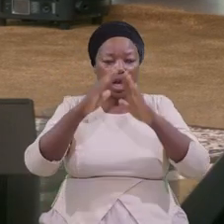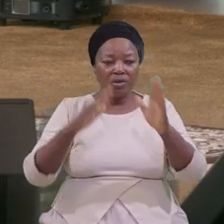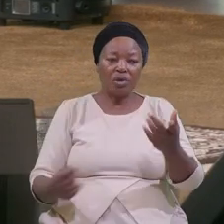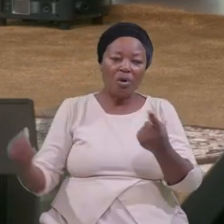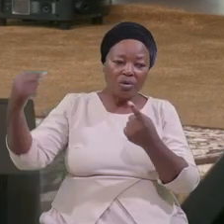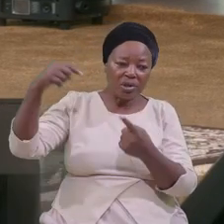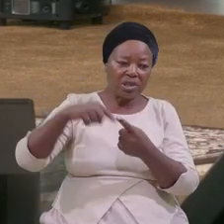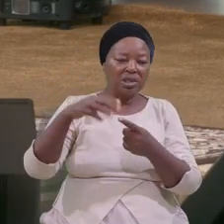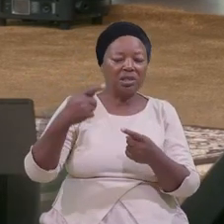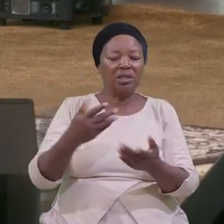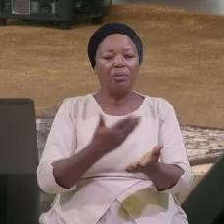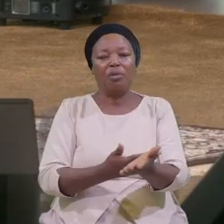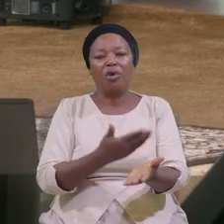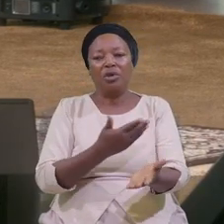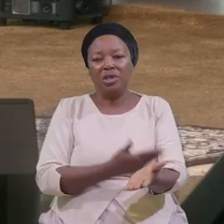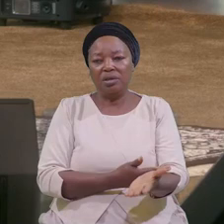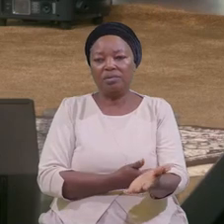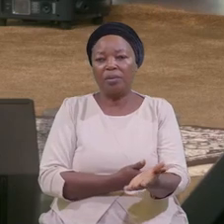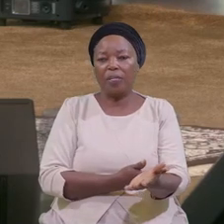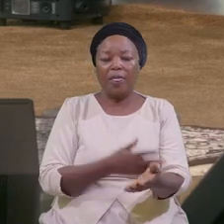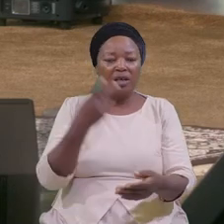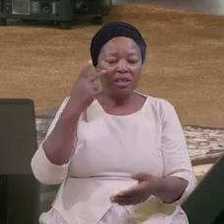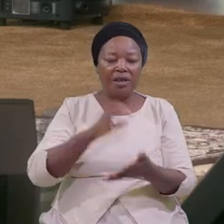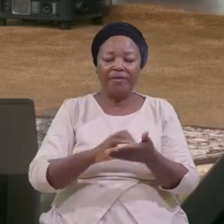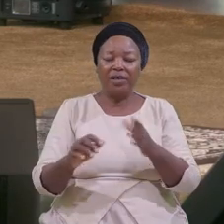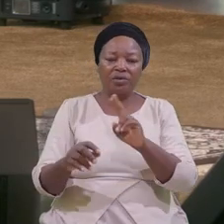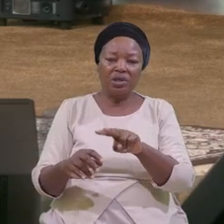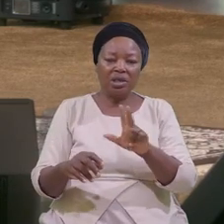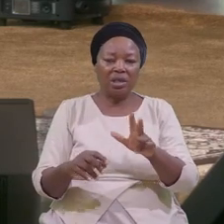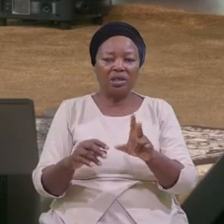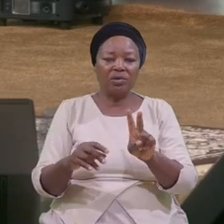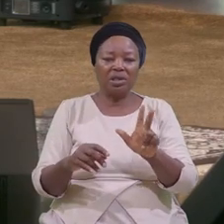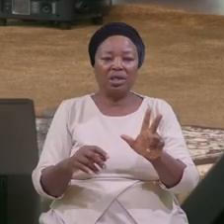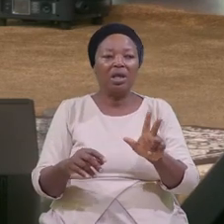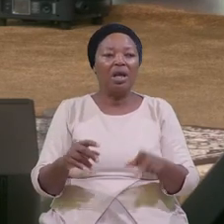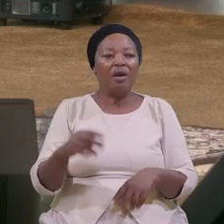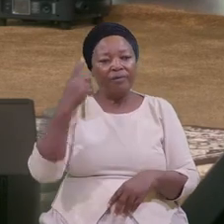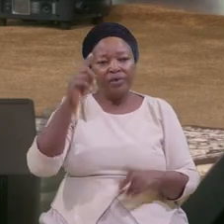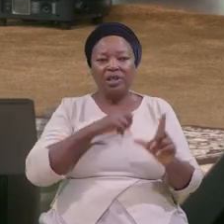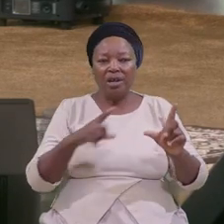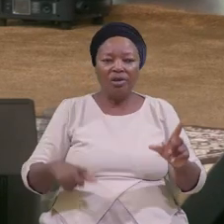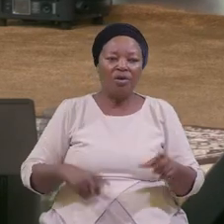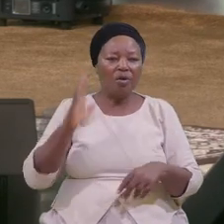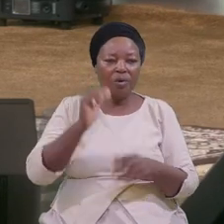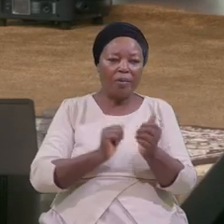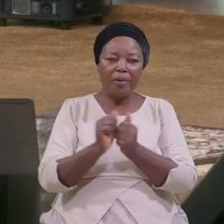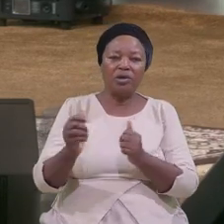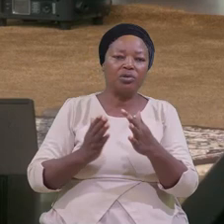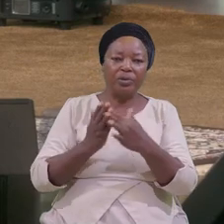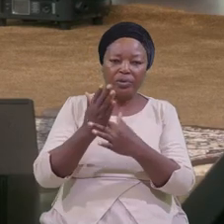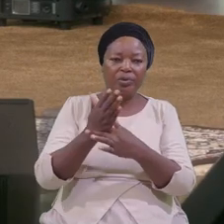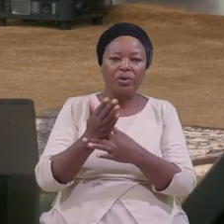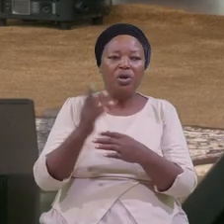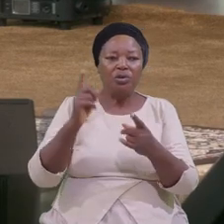until the morning. Look at verse 23. Verse 23 says, for the Lord will pass through